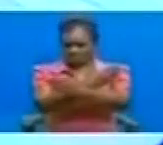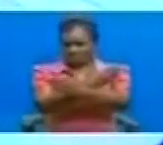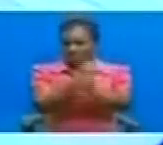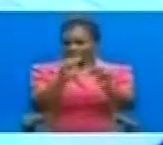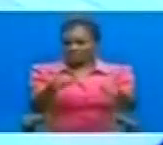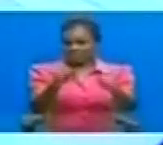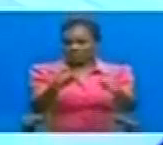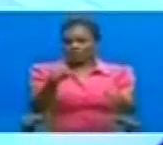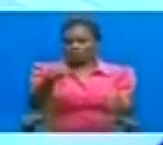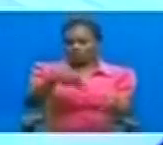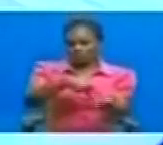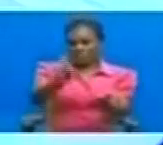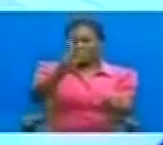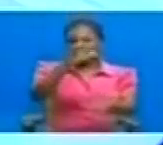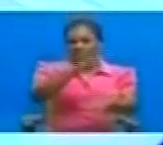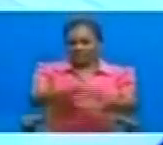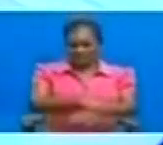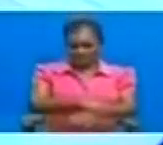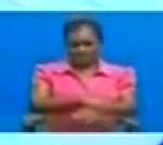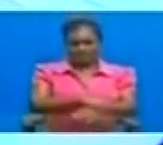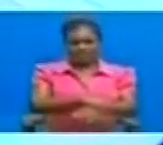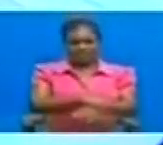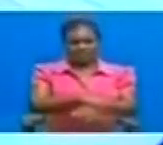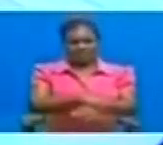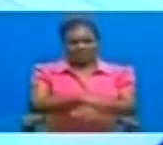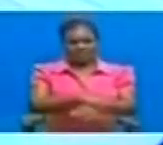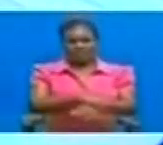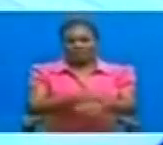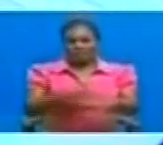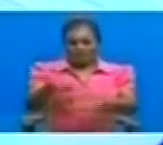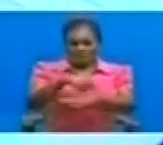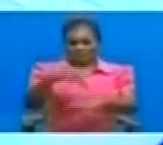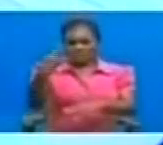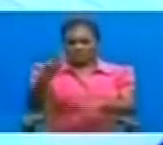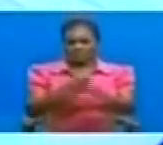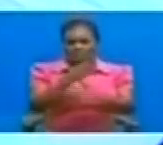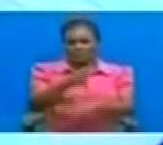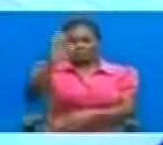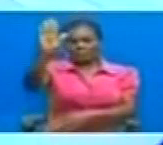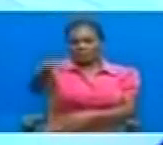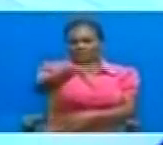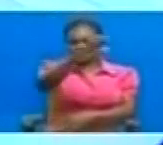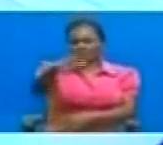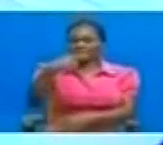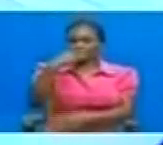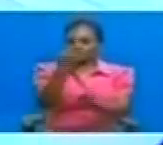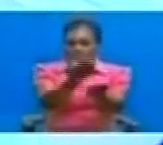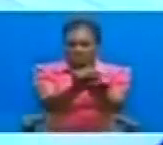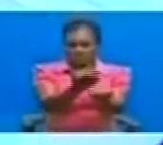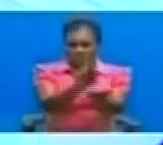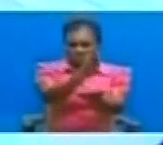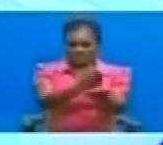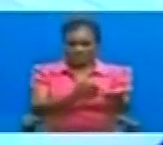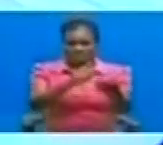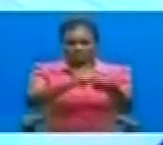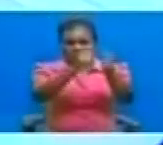get compensation from Kenya Power for outages that last more than 3 hours. Parliamentarians say that the proposal, part of an amendment